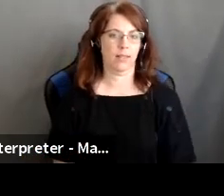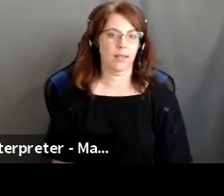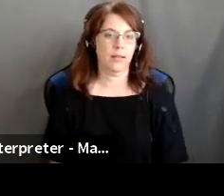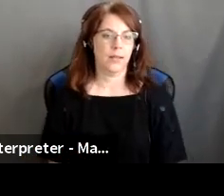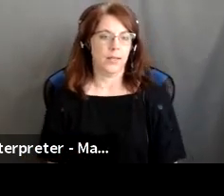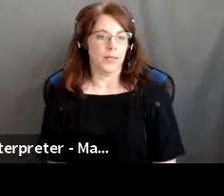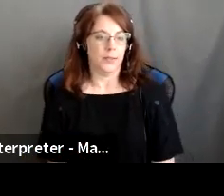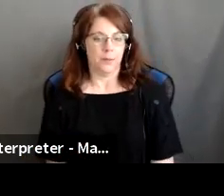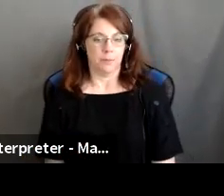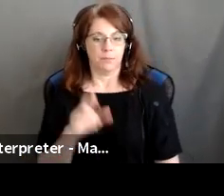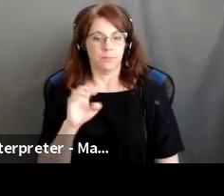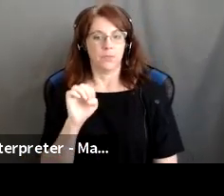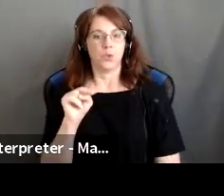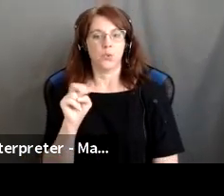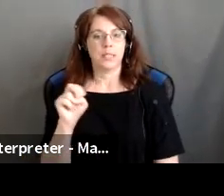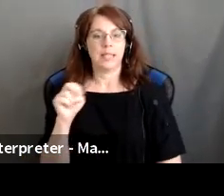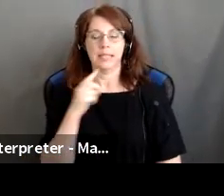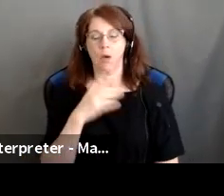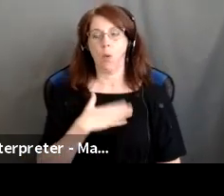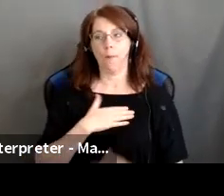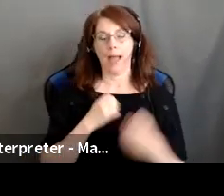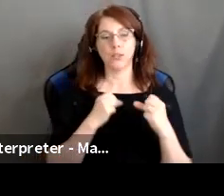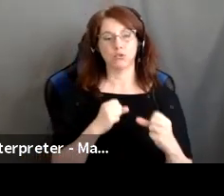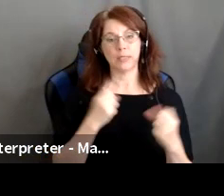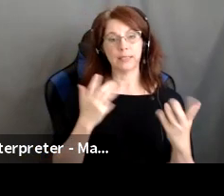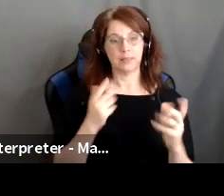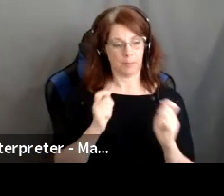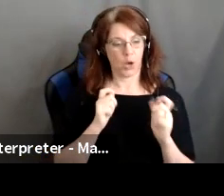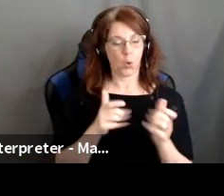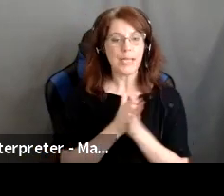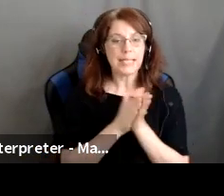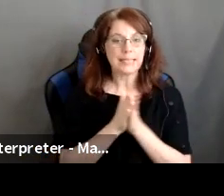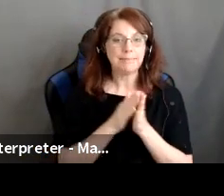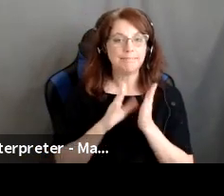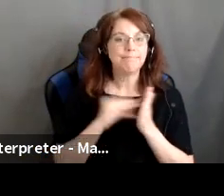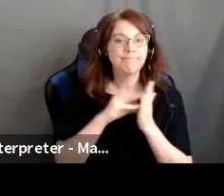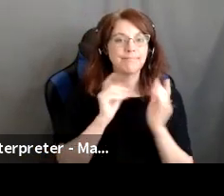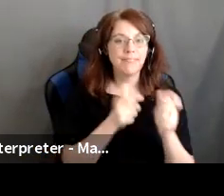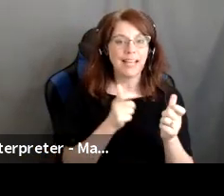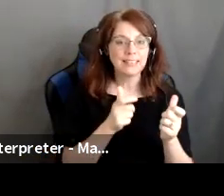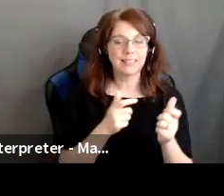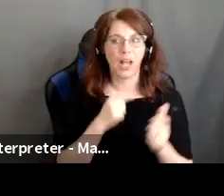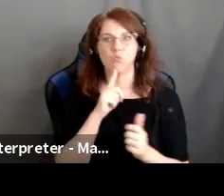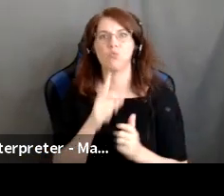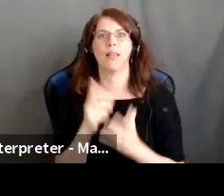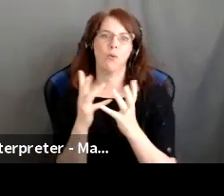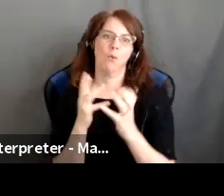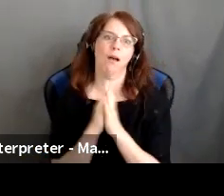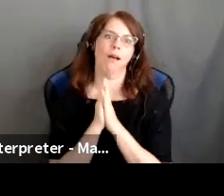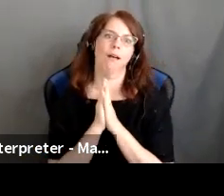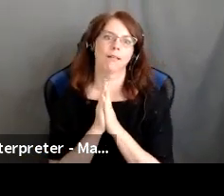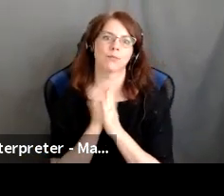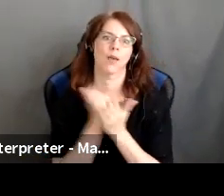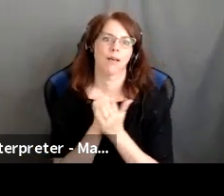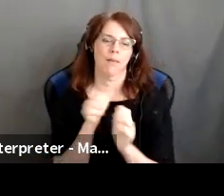And here Renee says, I have to say my strengths would be I am quick and eager learner, and I truly have a passion for helping others.